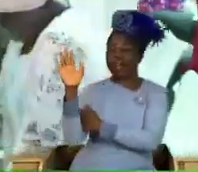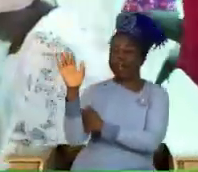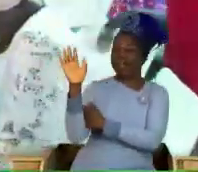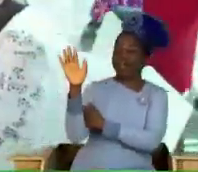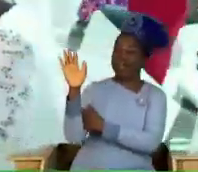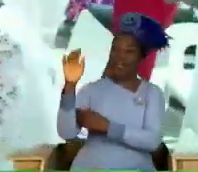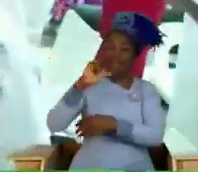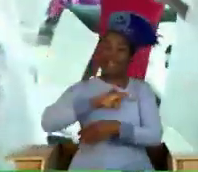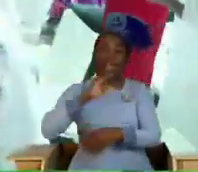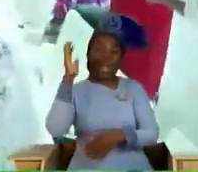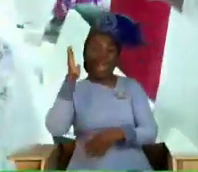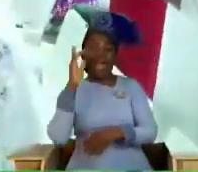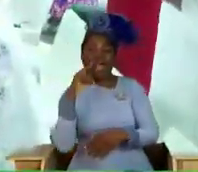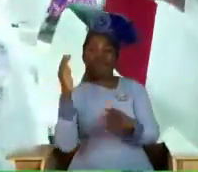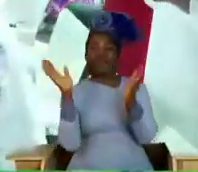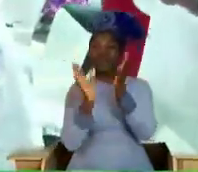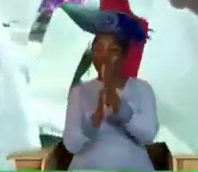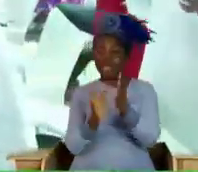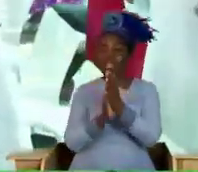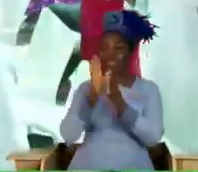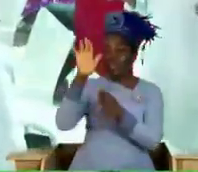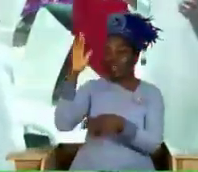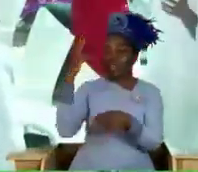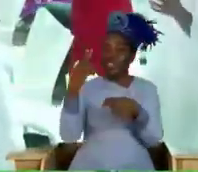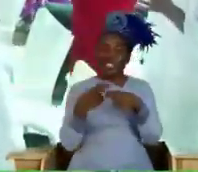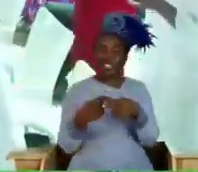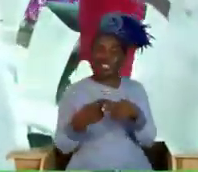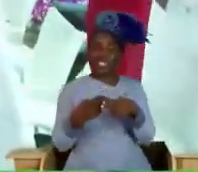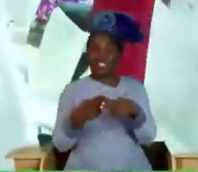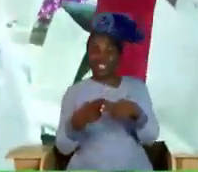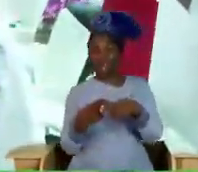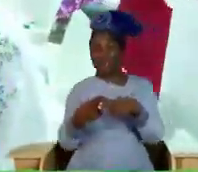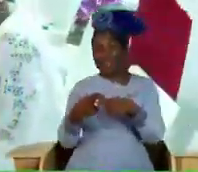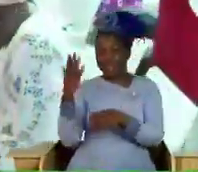Sing it loud and clear. I will praise your name.